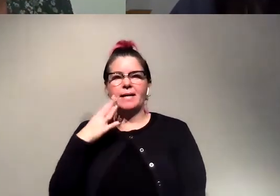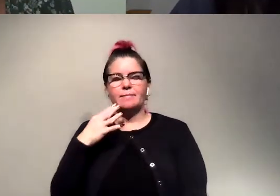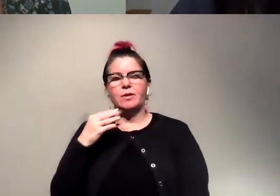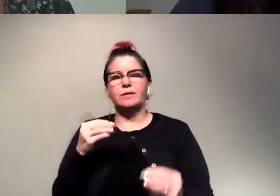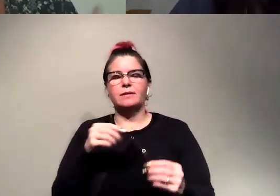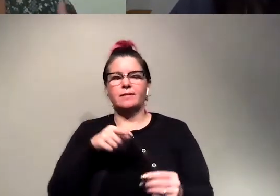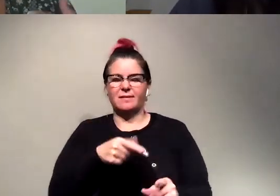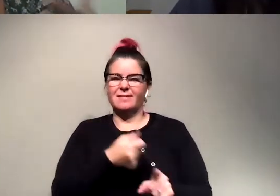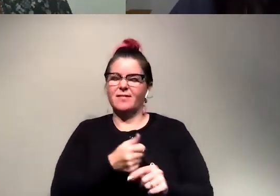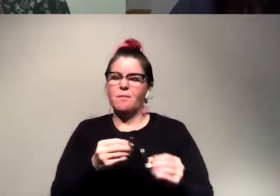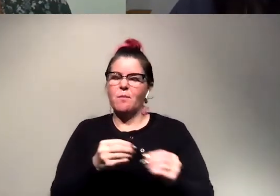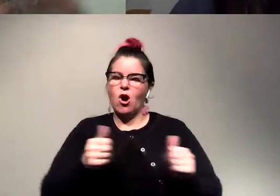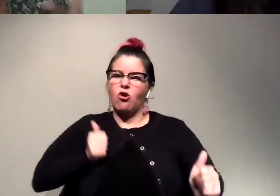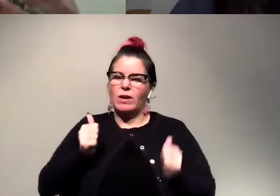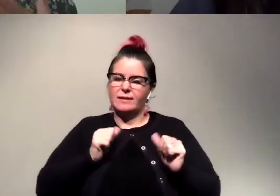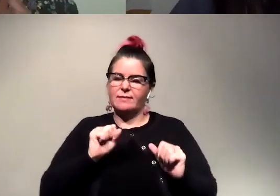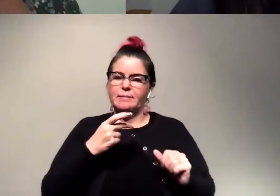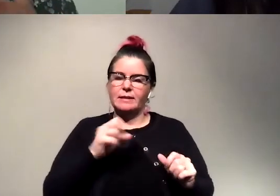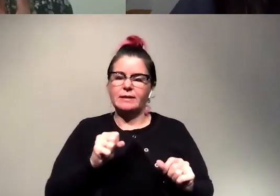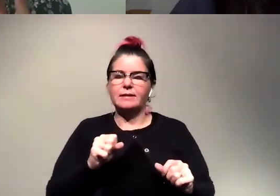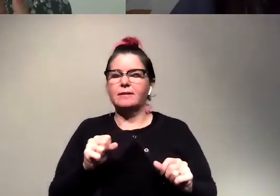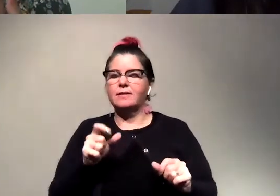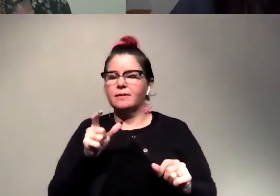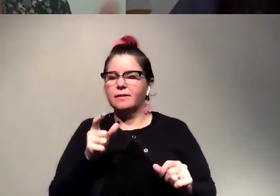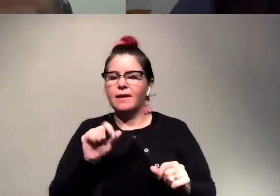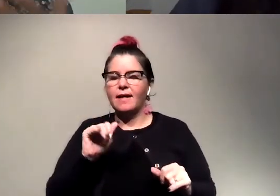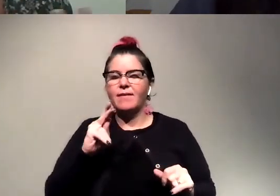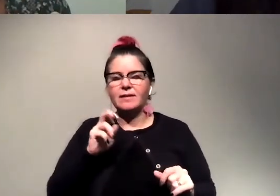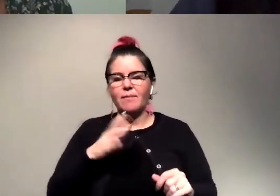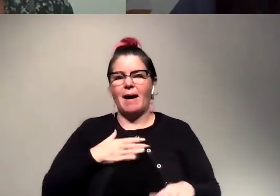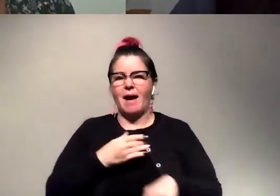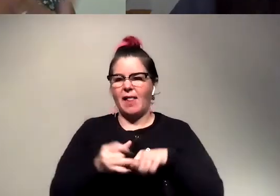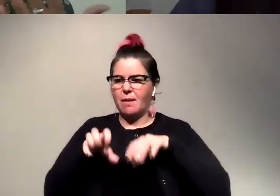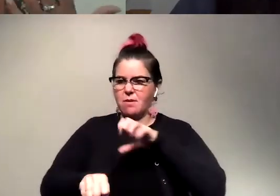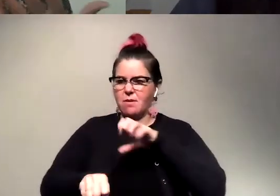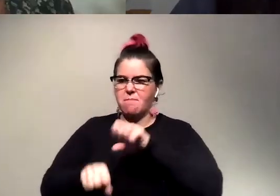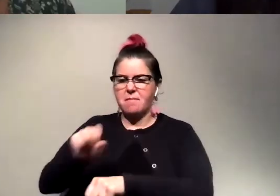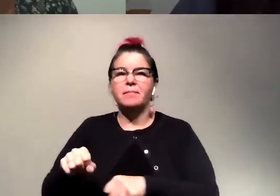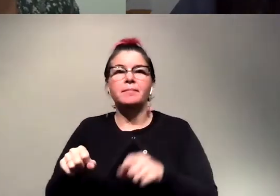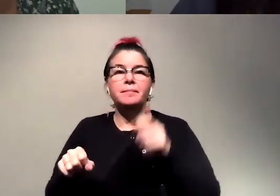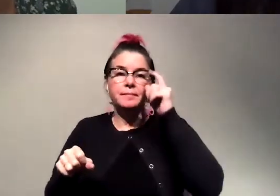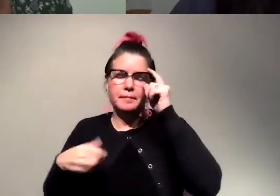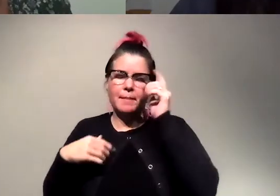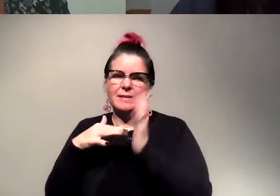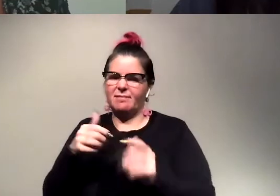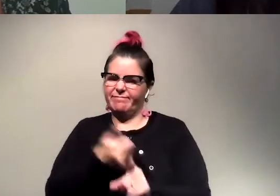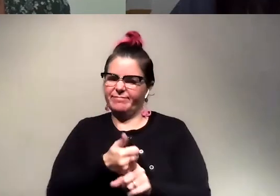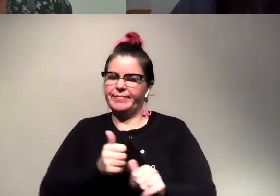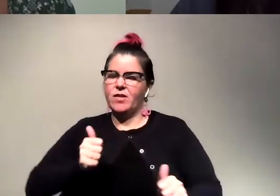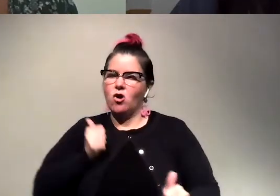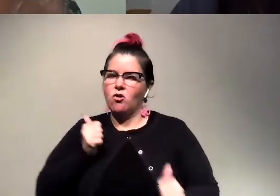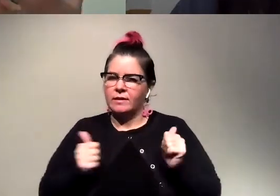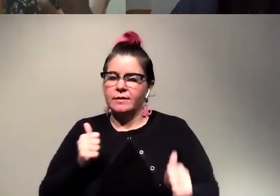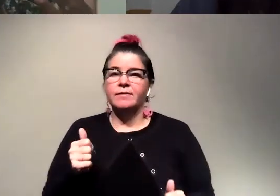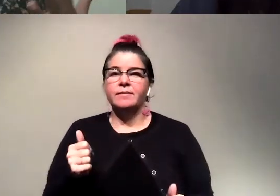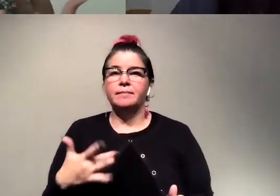of anoles. Like the invasive species on my island, the other one that I'm studying, is a pretty aggressive anole, and it tends